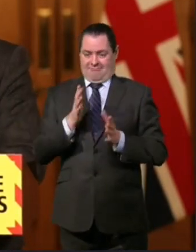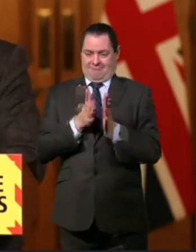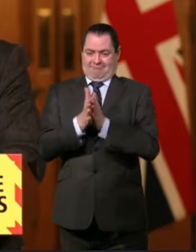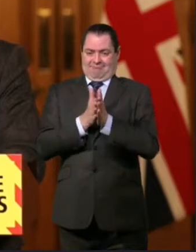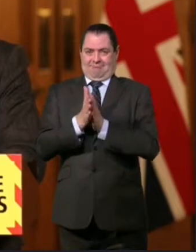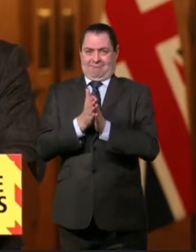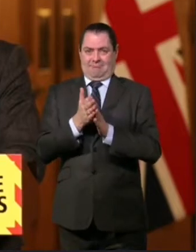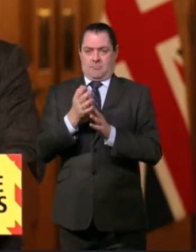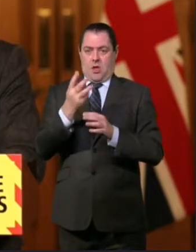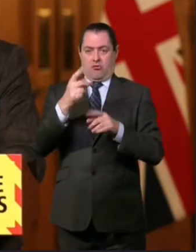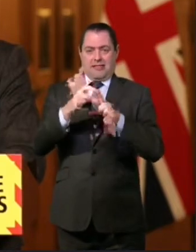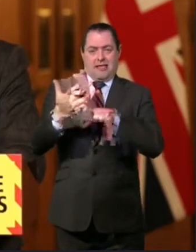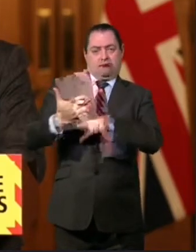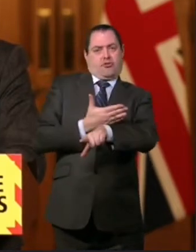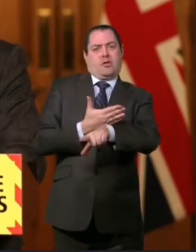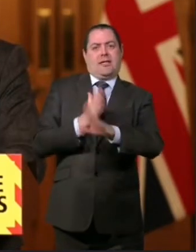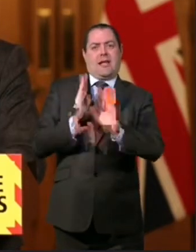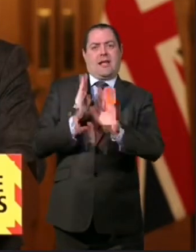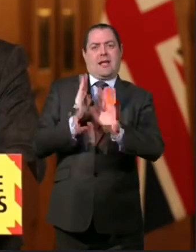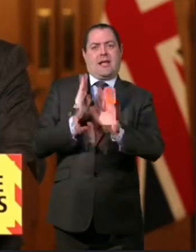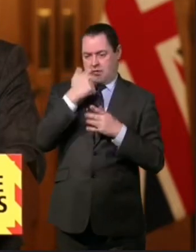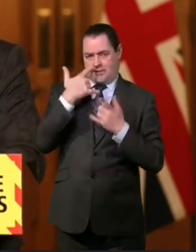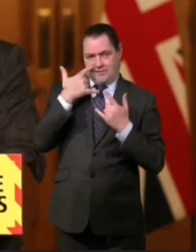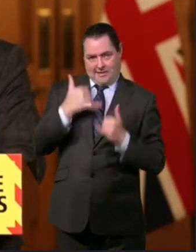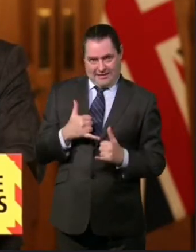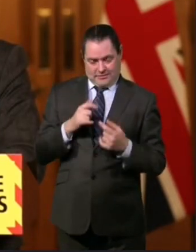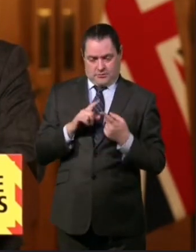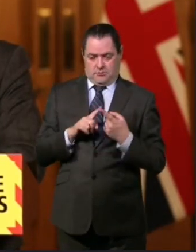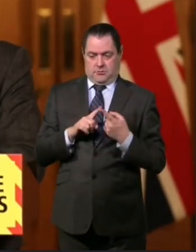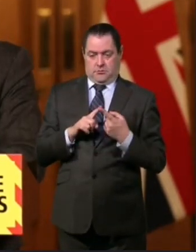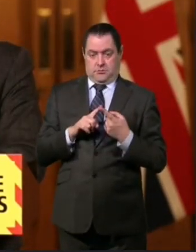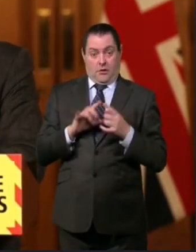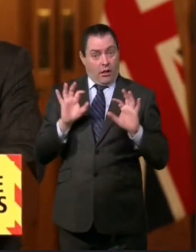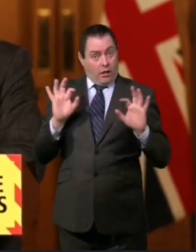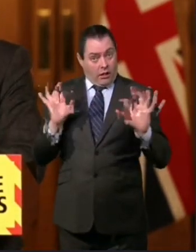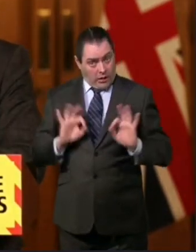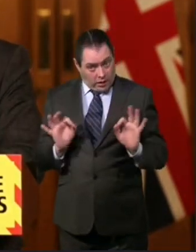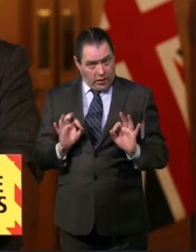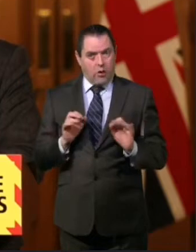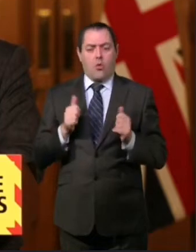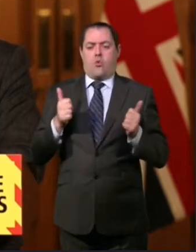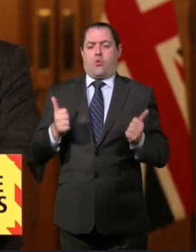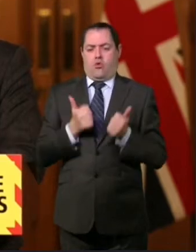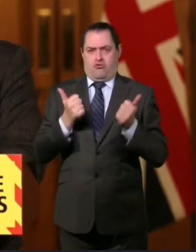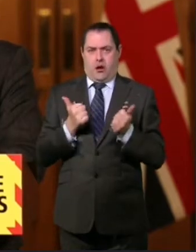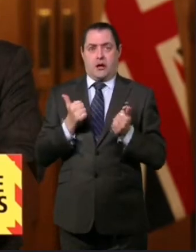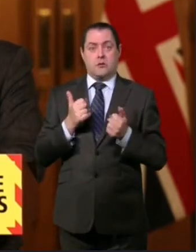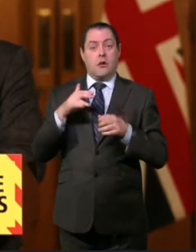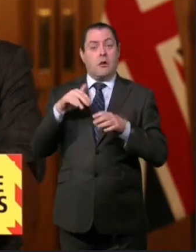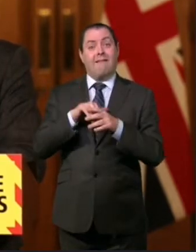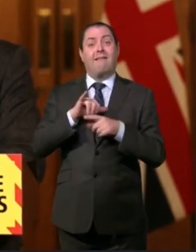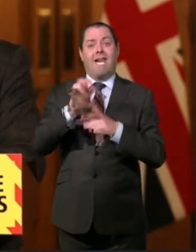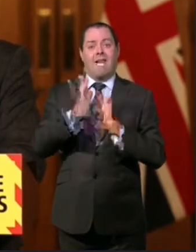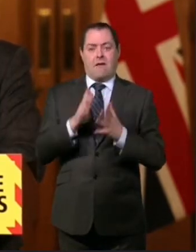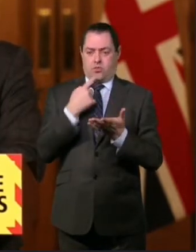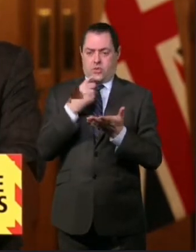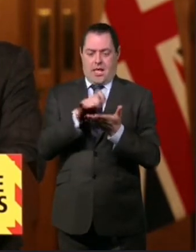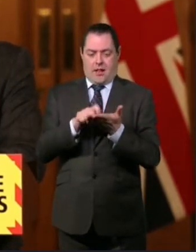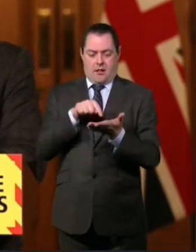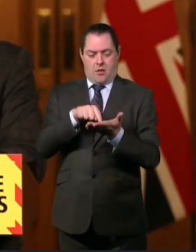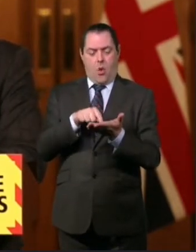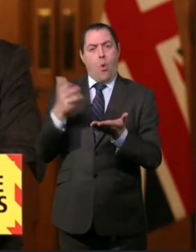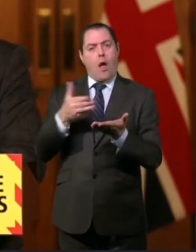flying. You have to produce a passenger locator form, and that the airline must ask you to produce both those